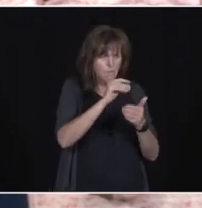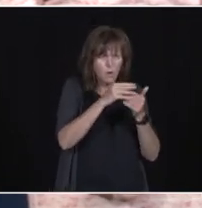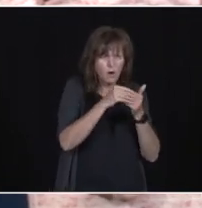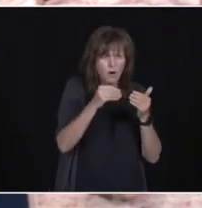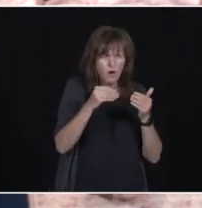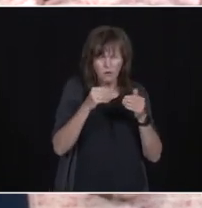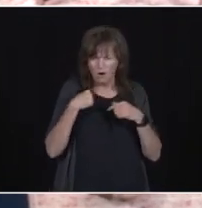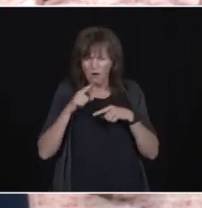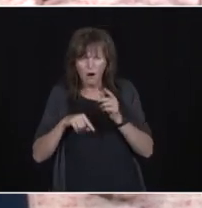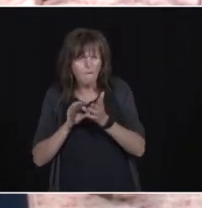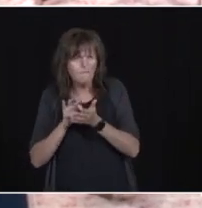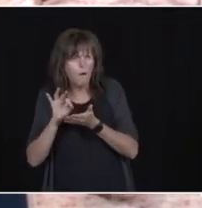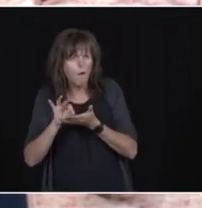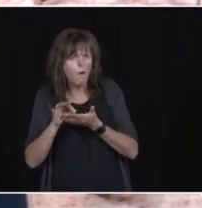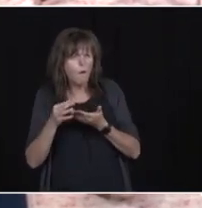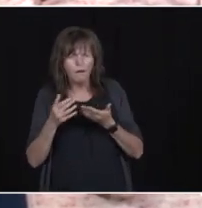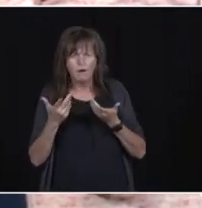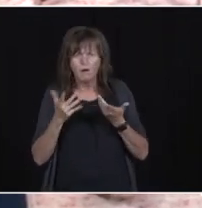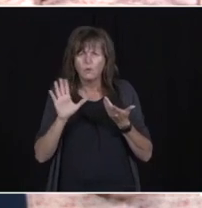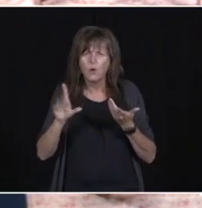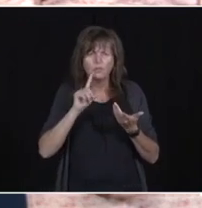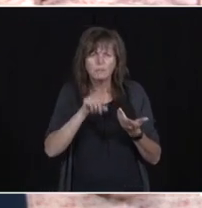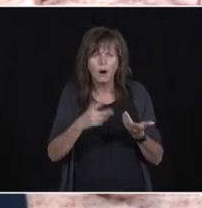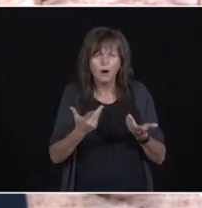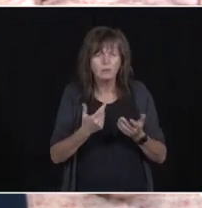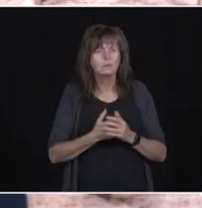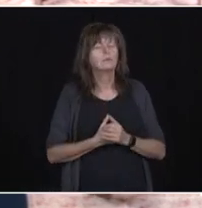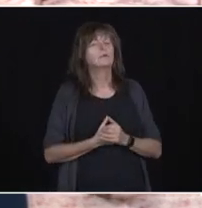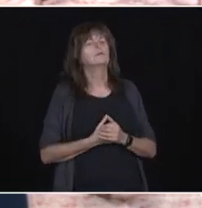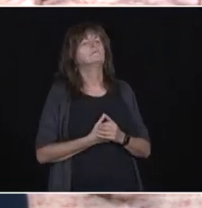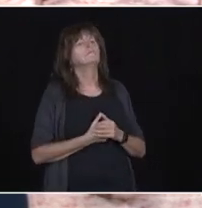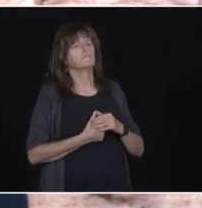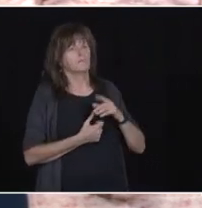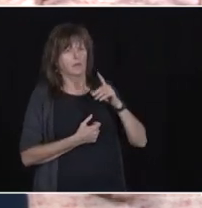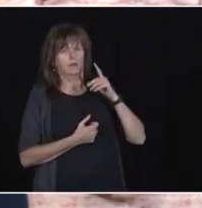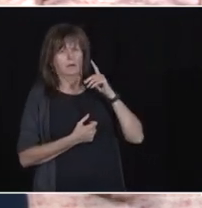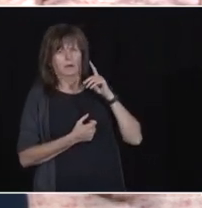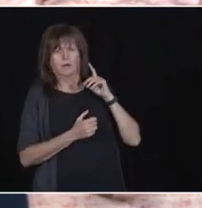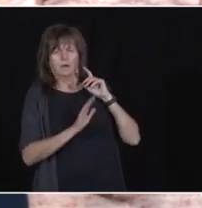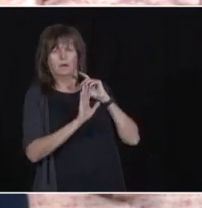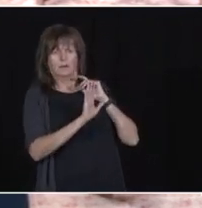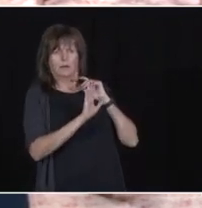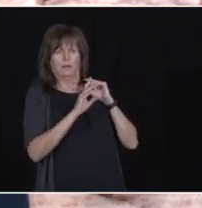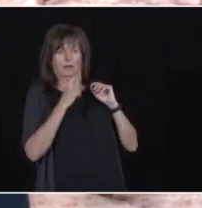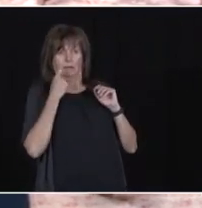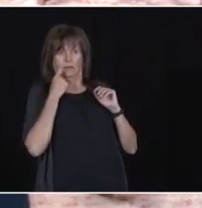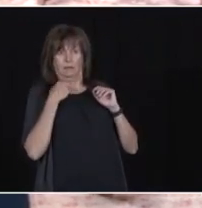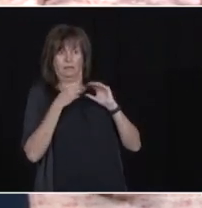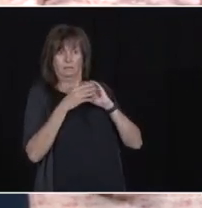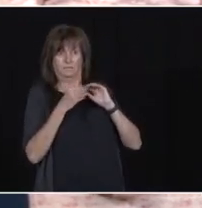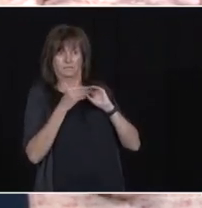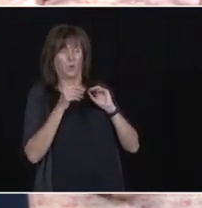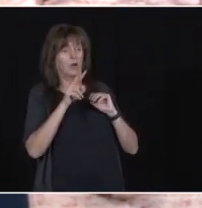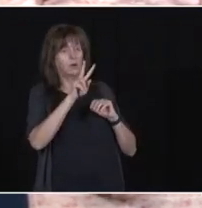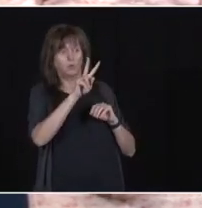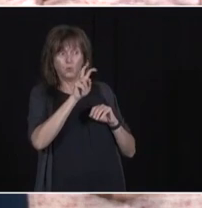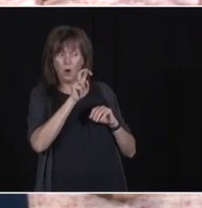apologize, Cynthia. It was $243 million, my staff just told me, about going in long-term care. To answer the Alderman